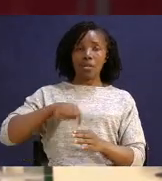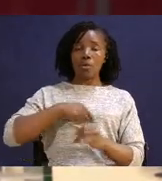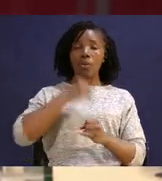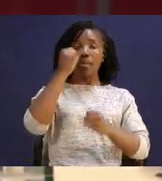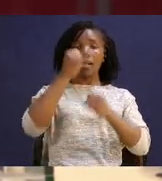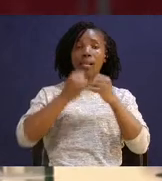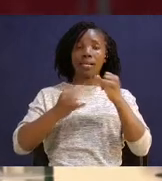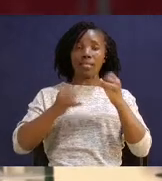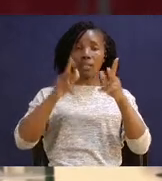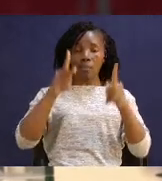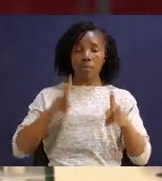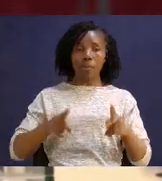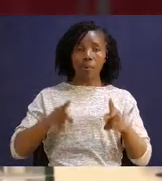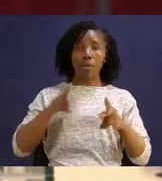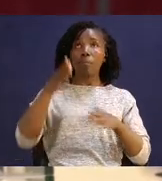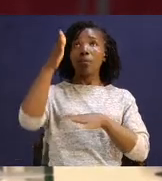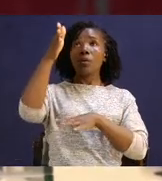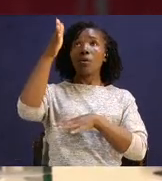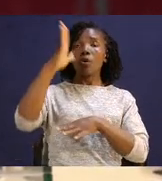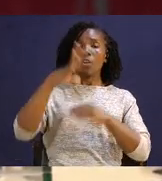be made the sixth day.